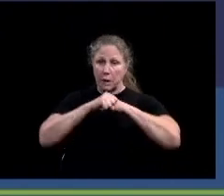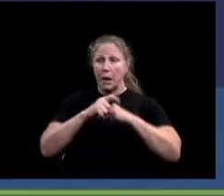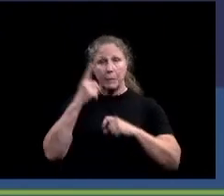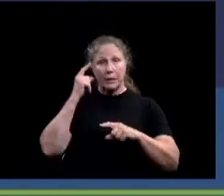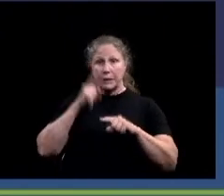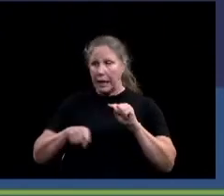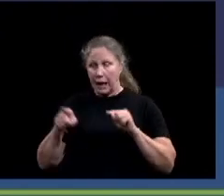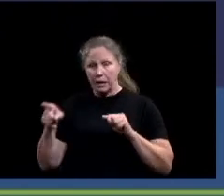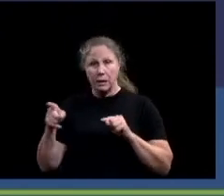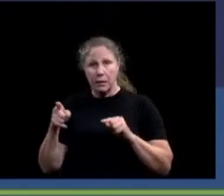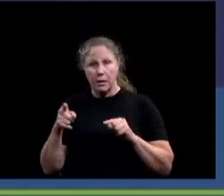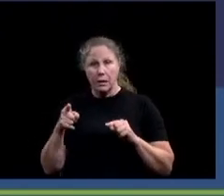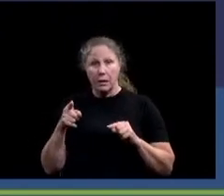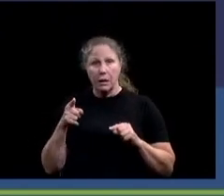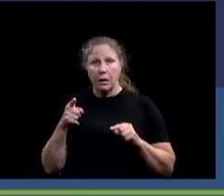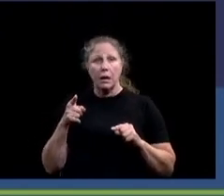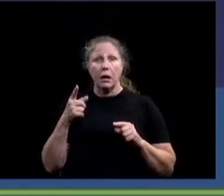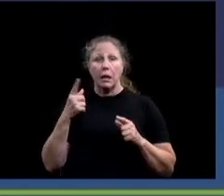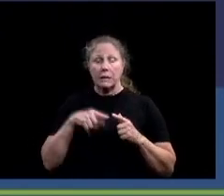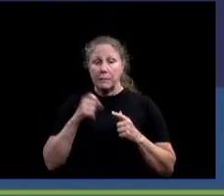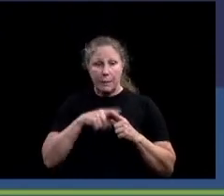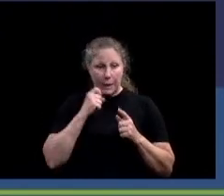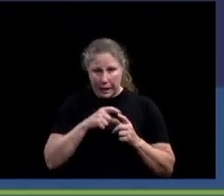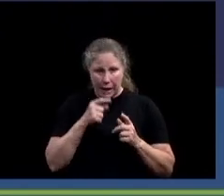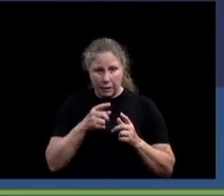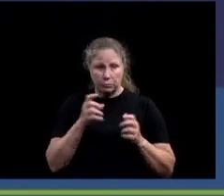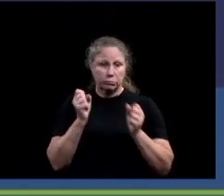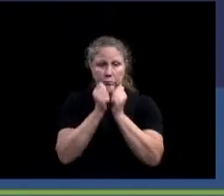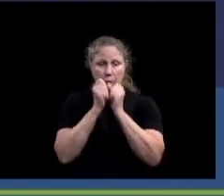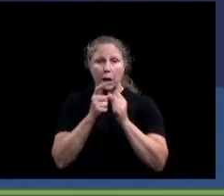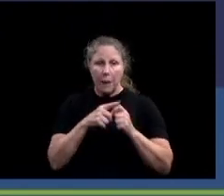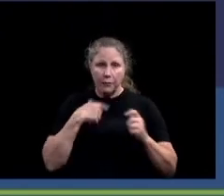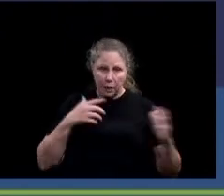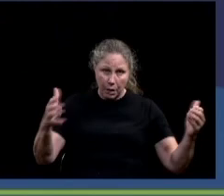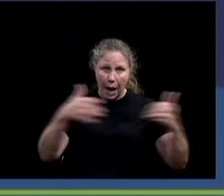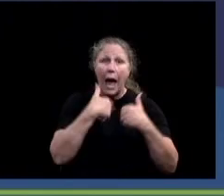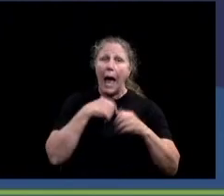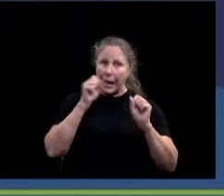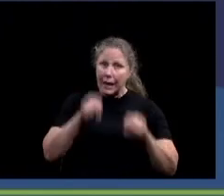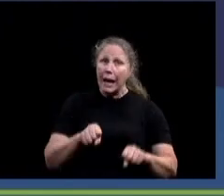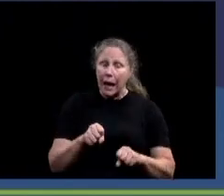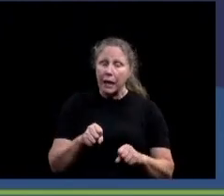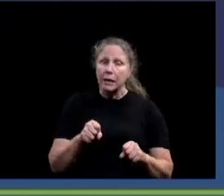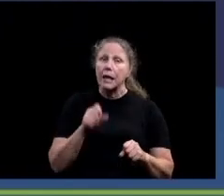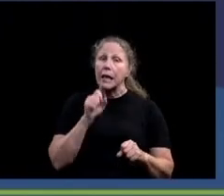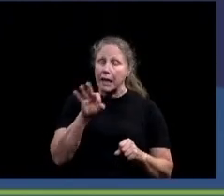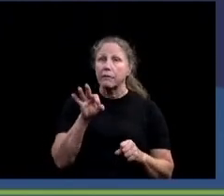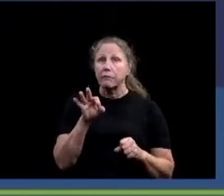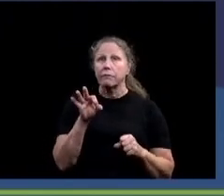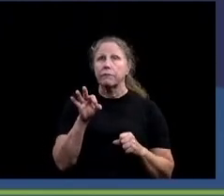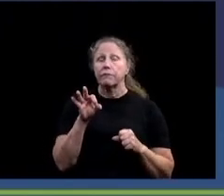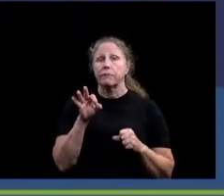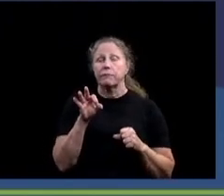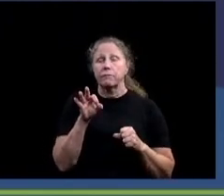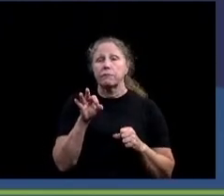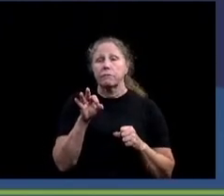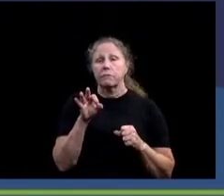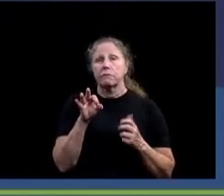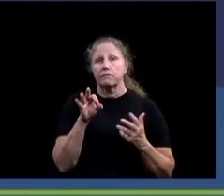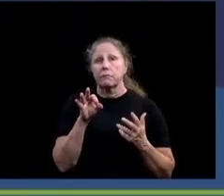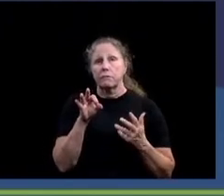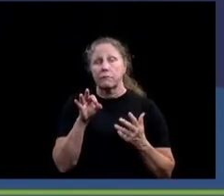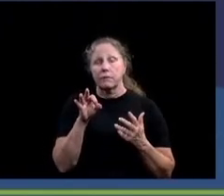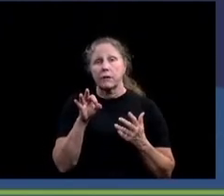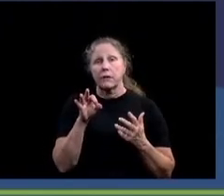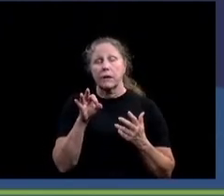close it up yourself. I can do that if I have, the confidence that and trust that PD